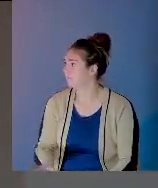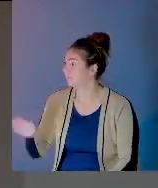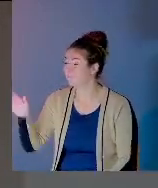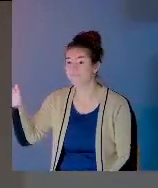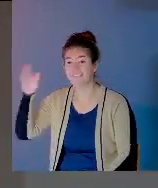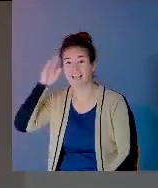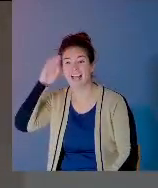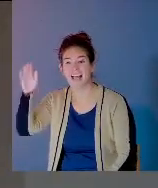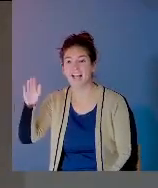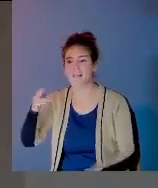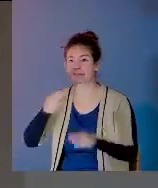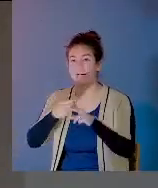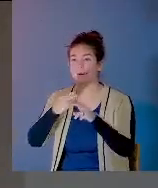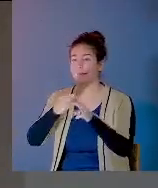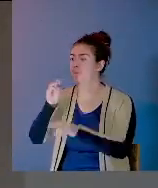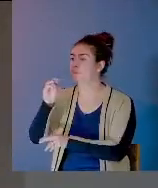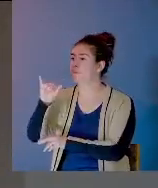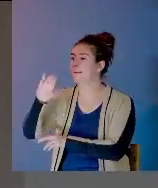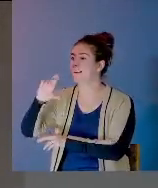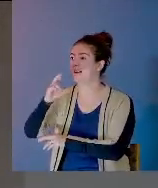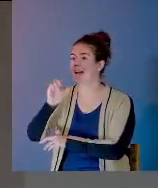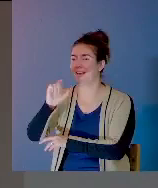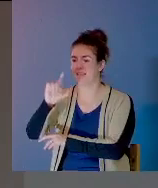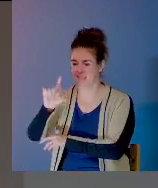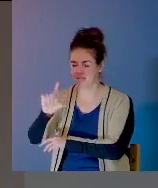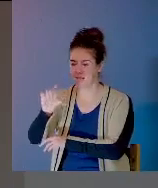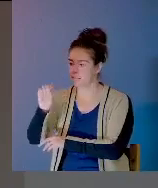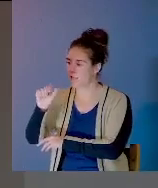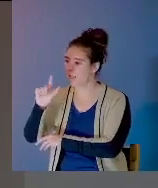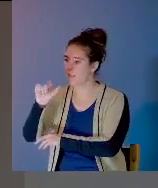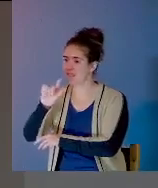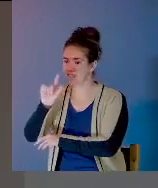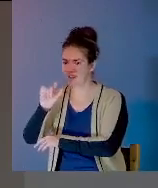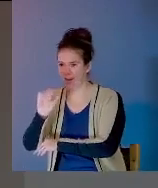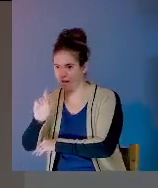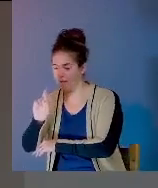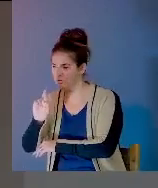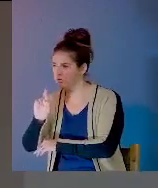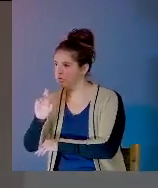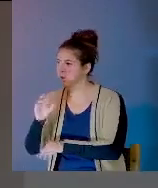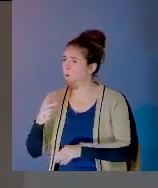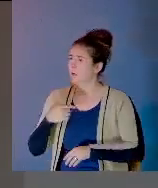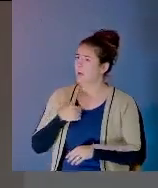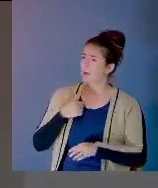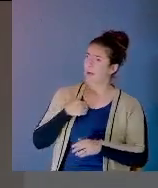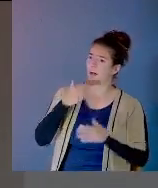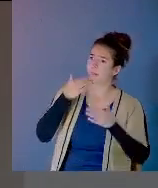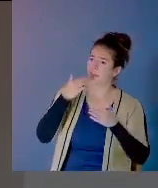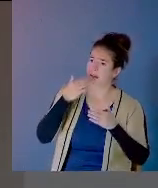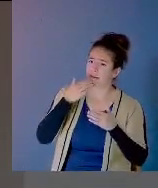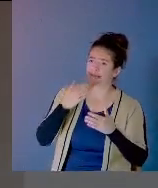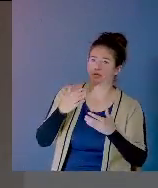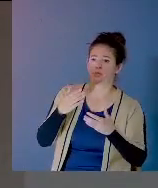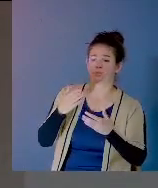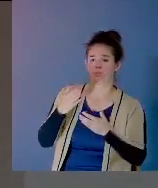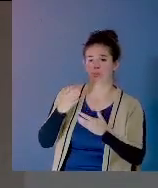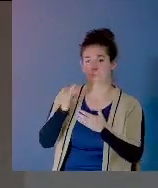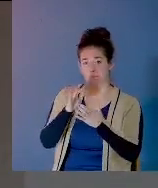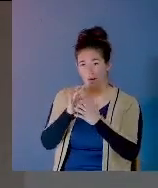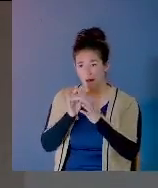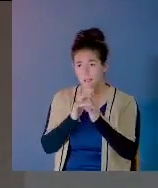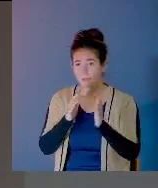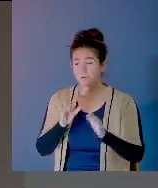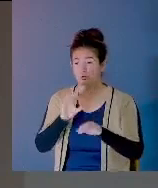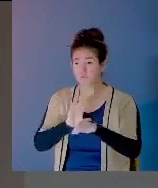Al Salazar. So I want to thank Ascent Bible Church for everything. It's been a year I've been